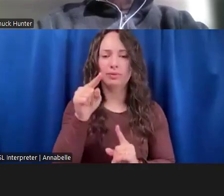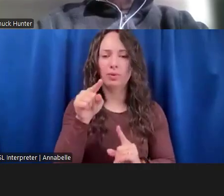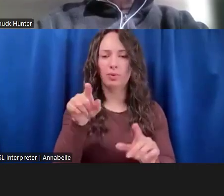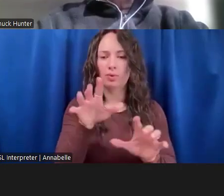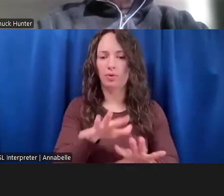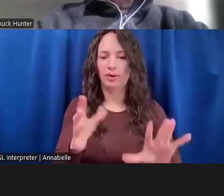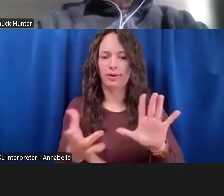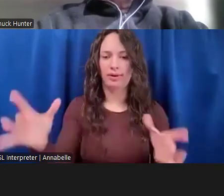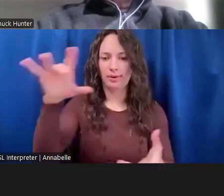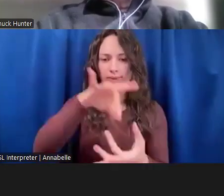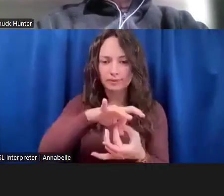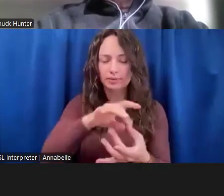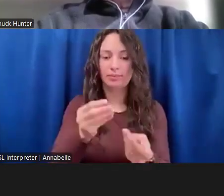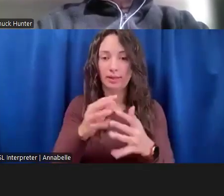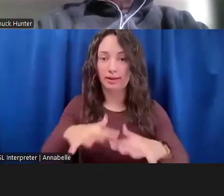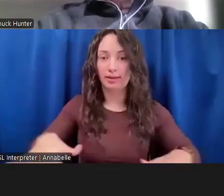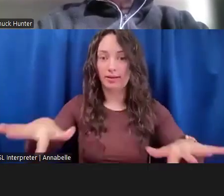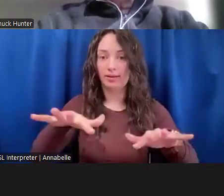and the local site.